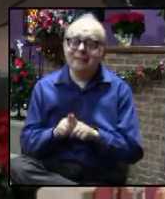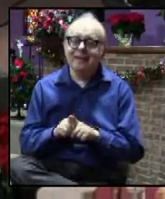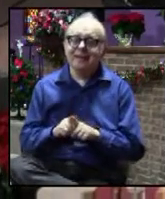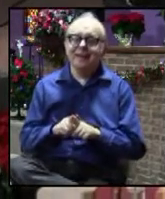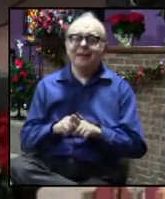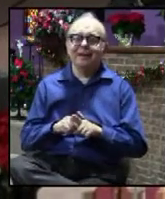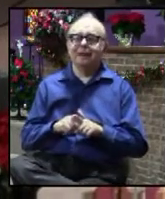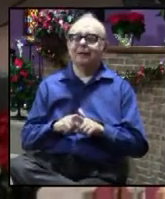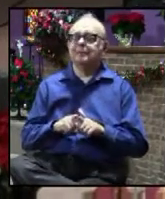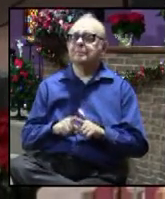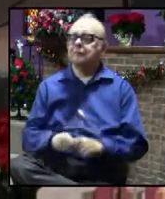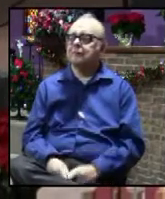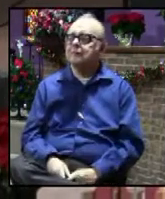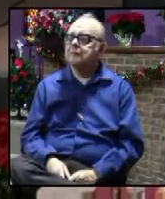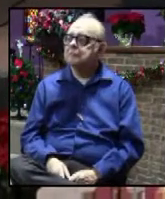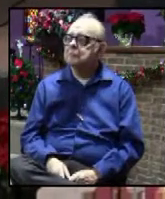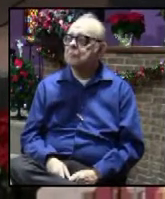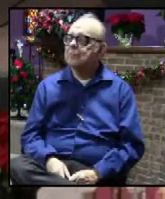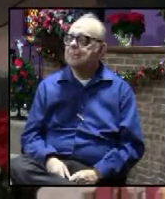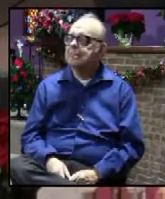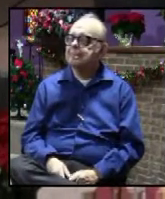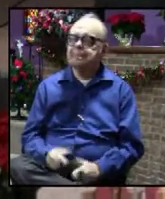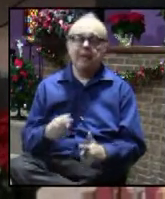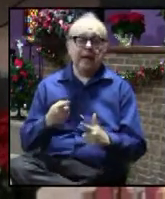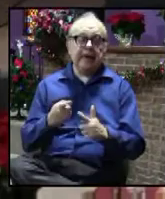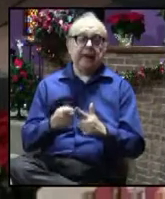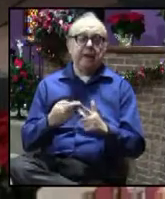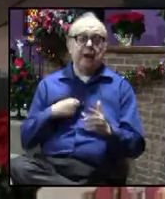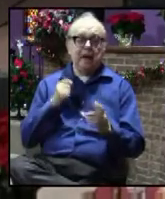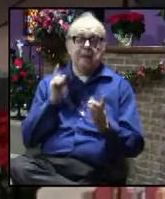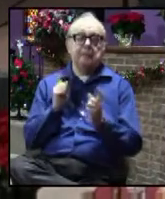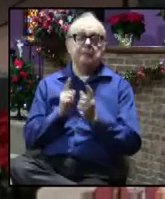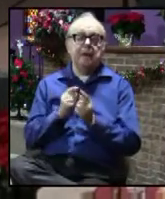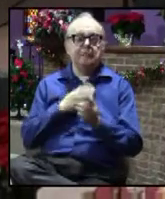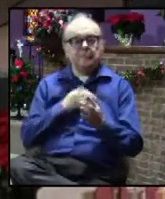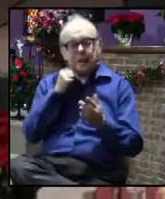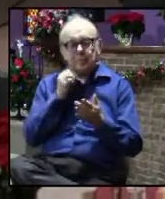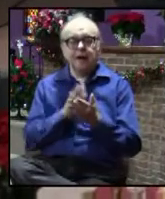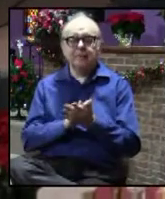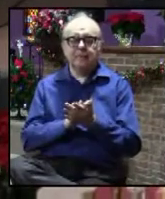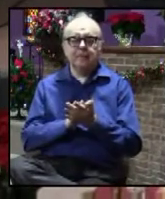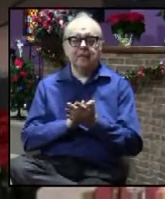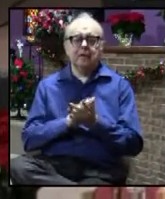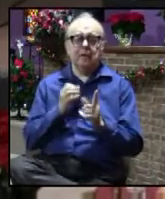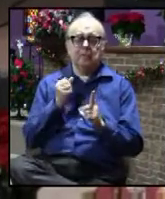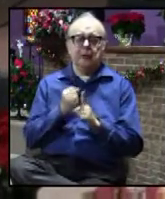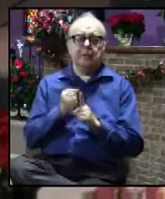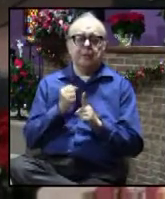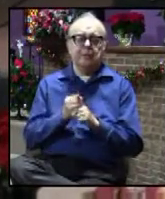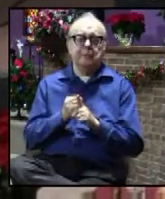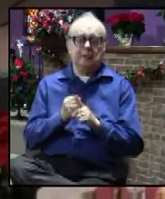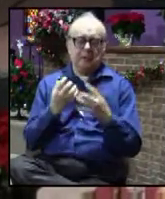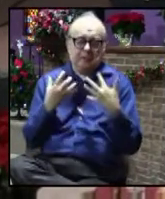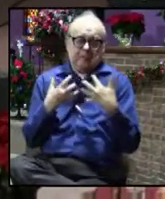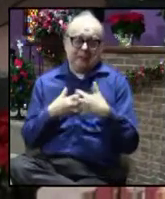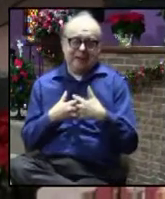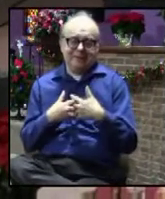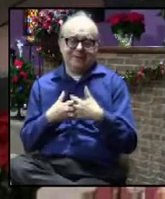Honestly, until the day that I met her. And then my rhythm got in